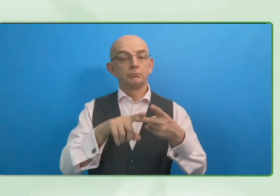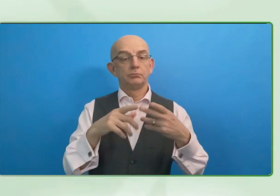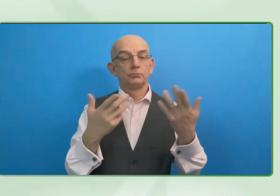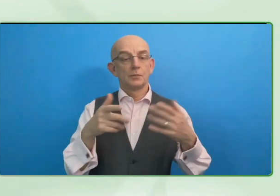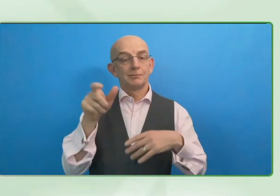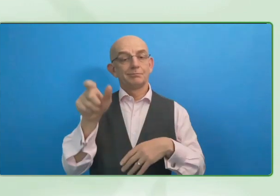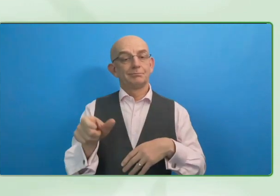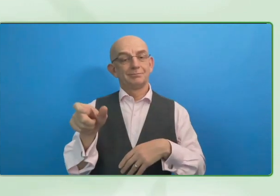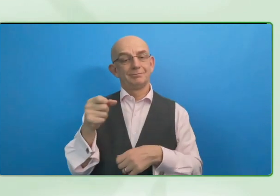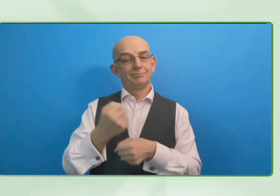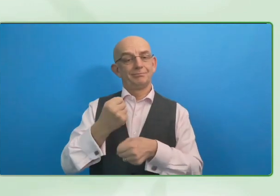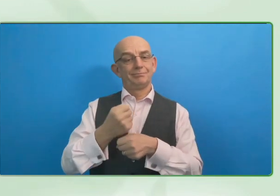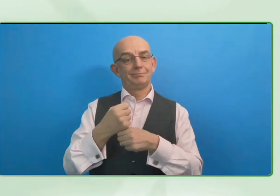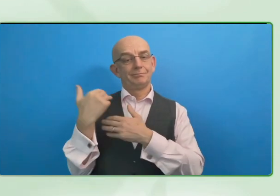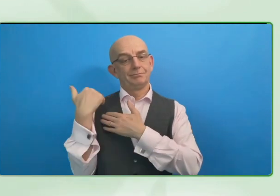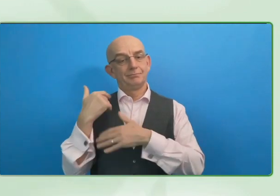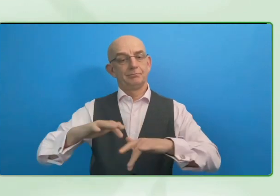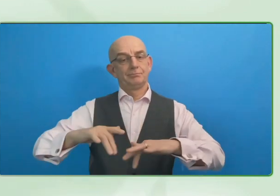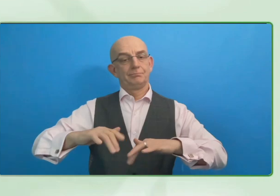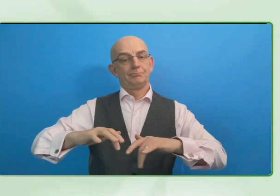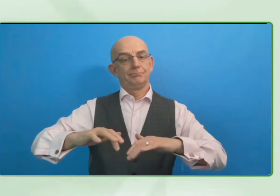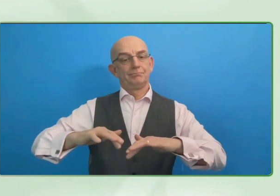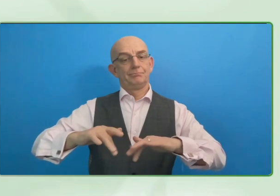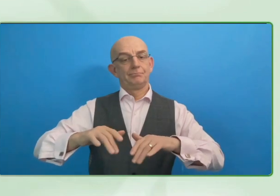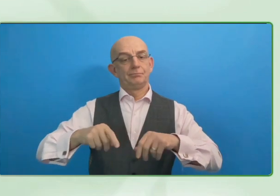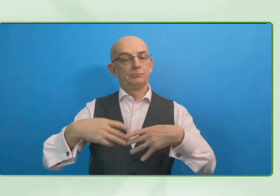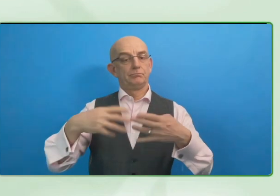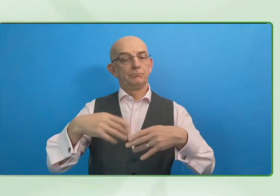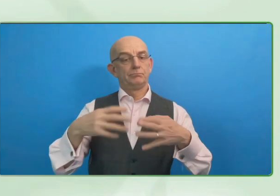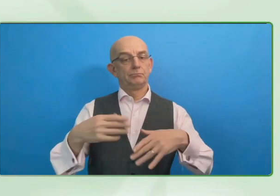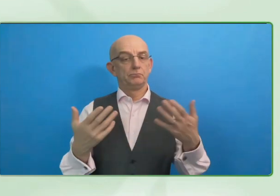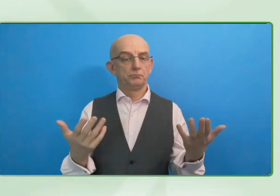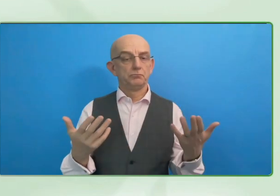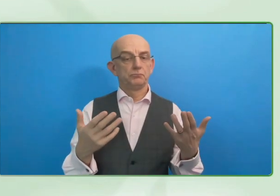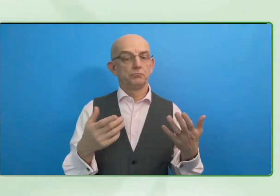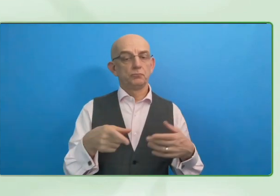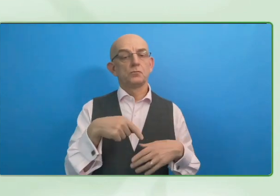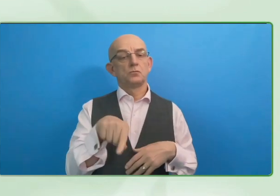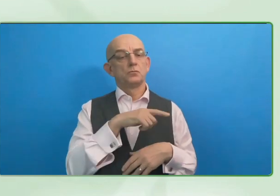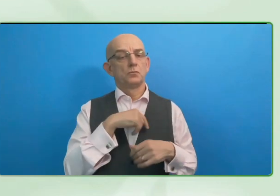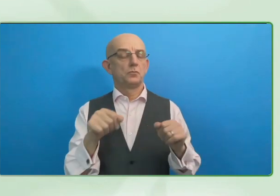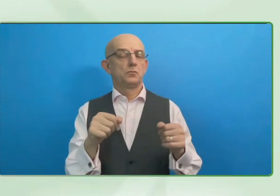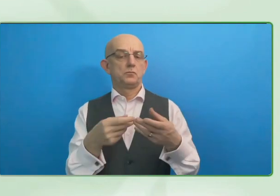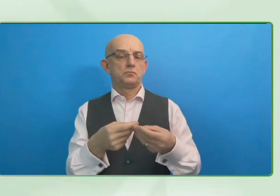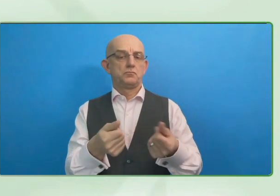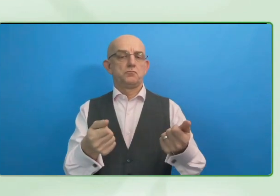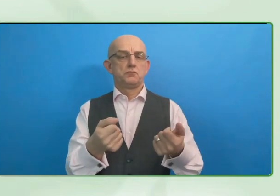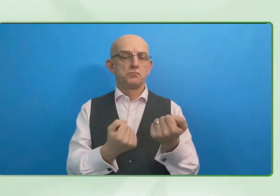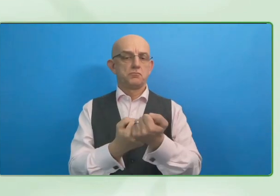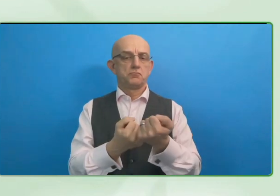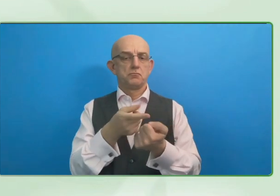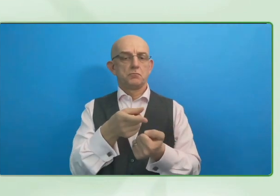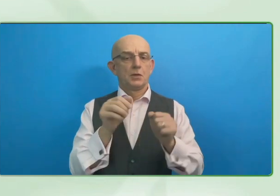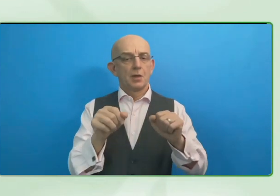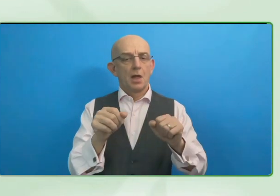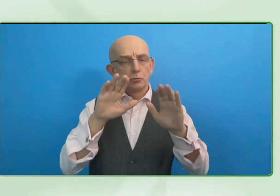We have solution for this. Currently, we are mainly focused on the sign language interpretation, but also have the